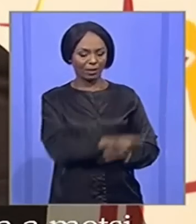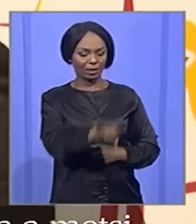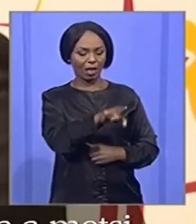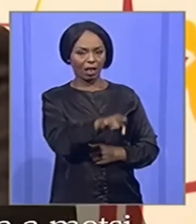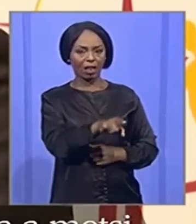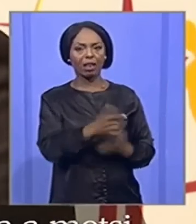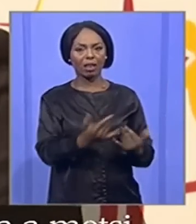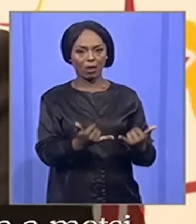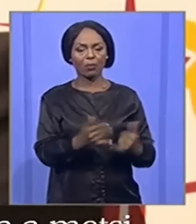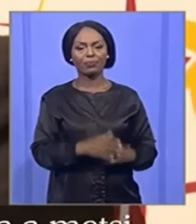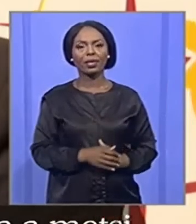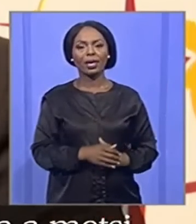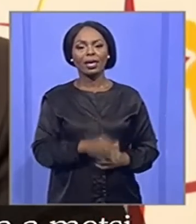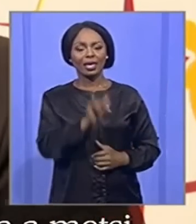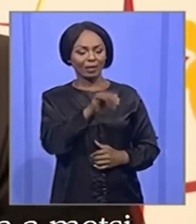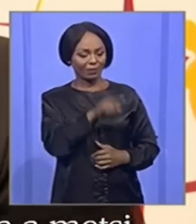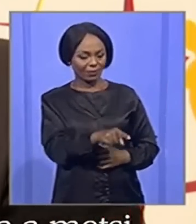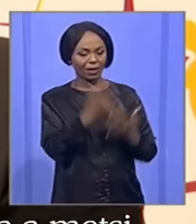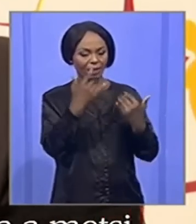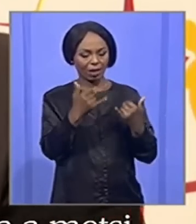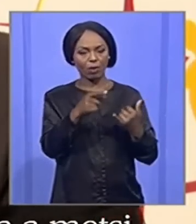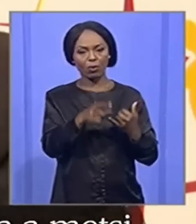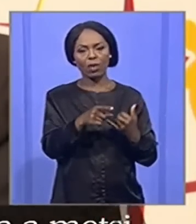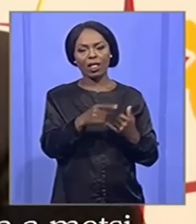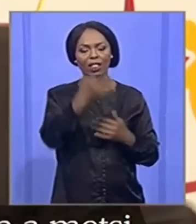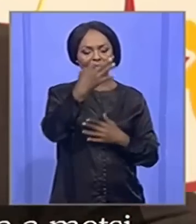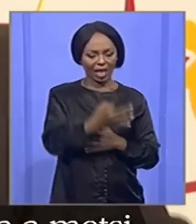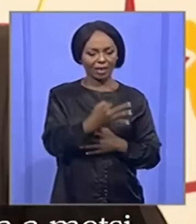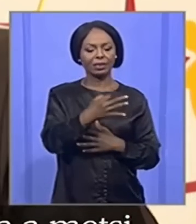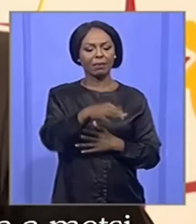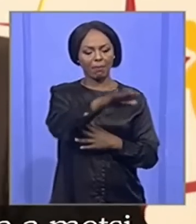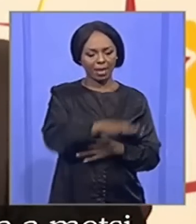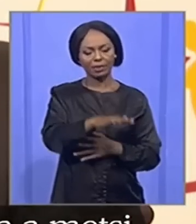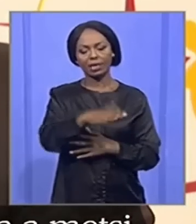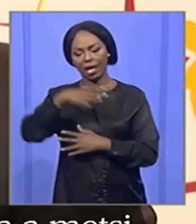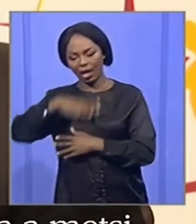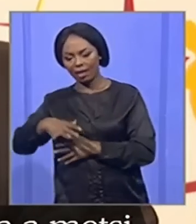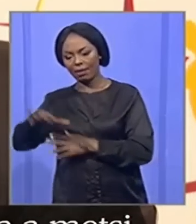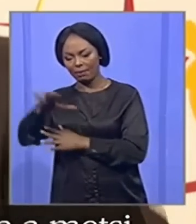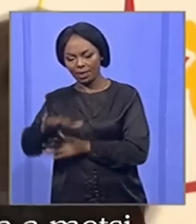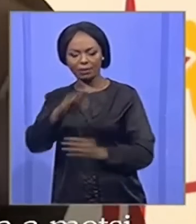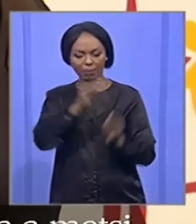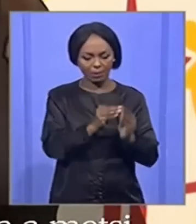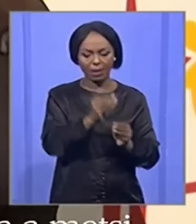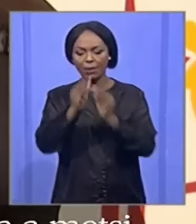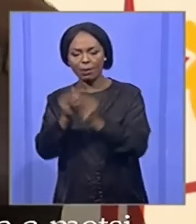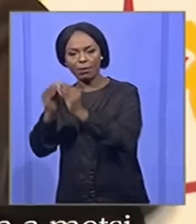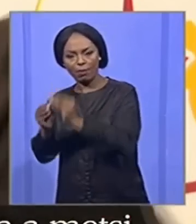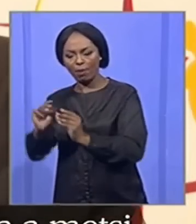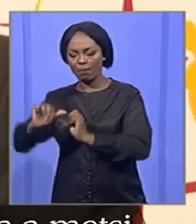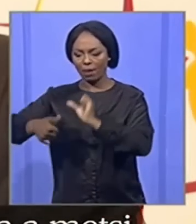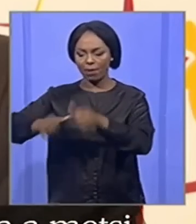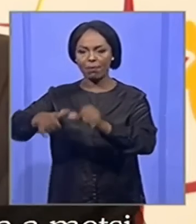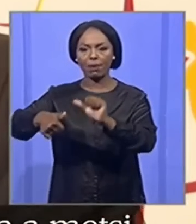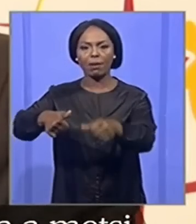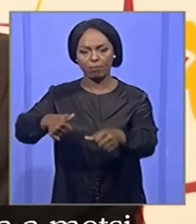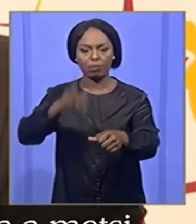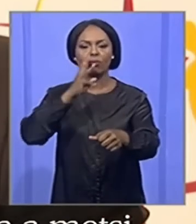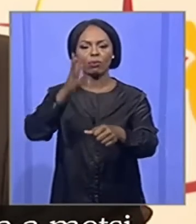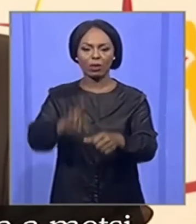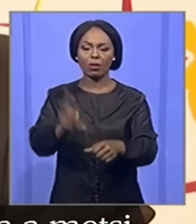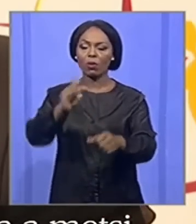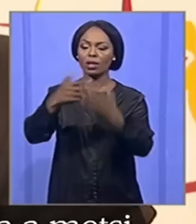water, we will then be going on a second phase and a third phase. This is to capacitate this plant and make sure that whatever that we are getting,